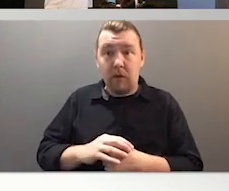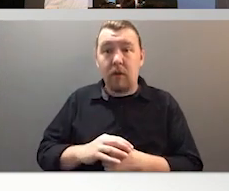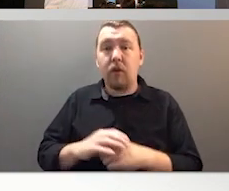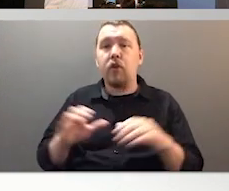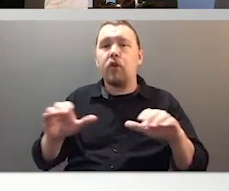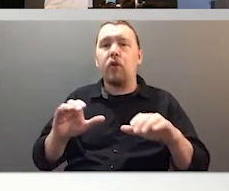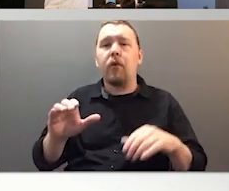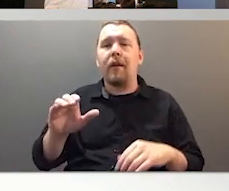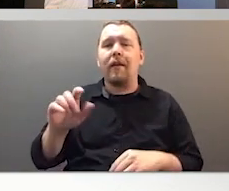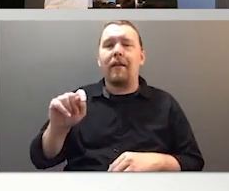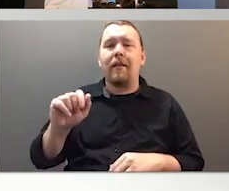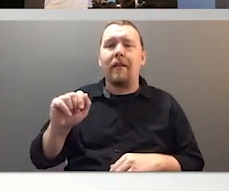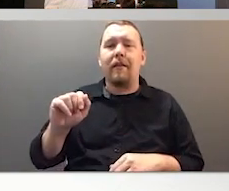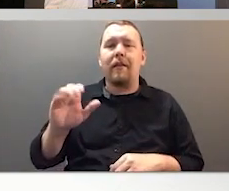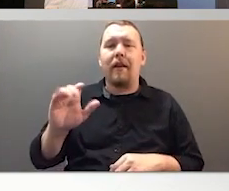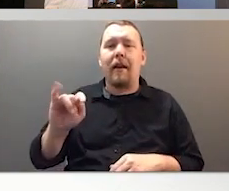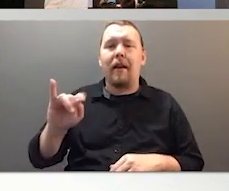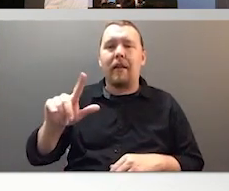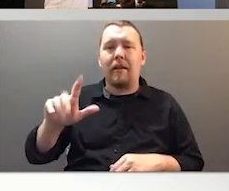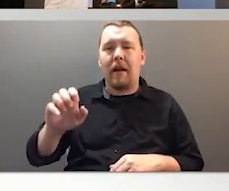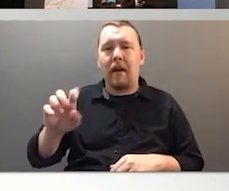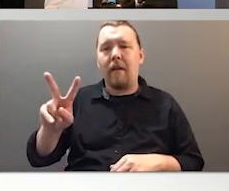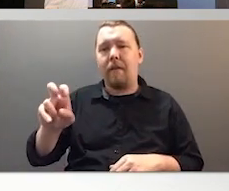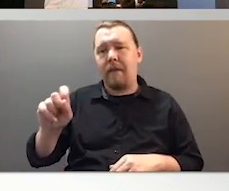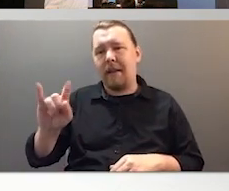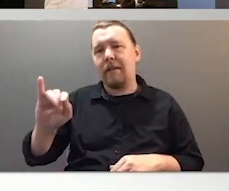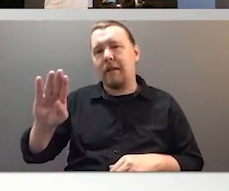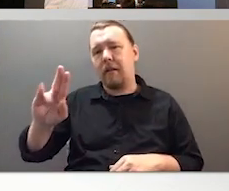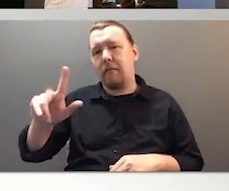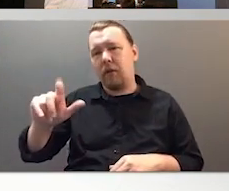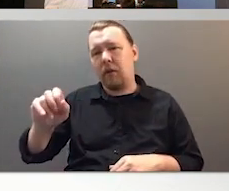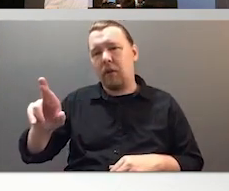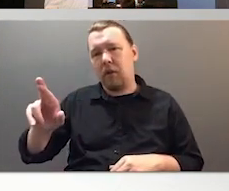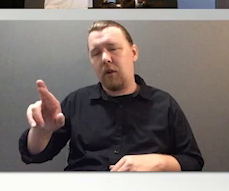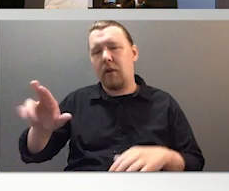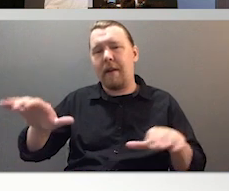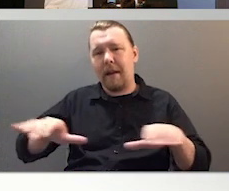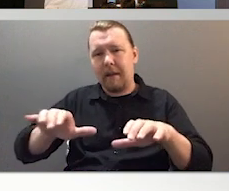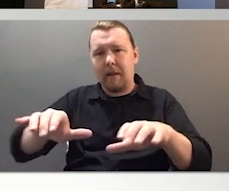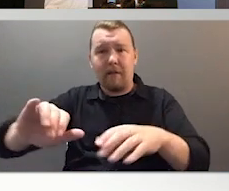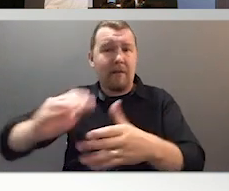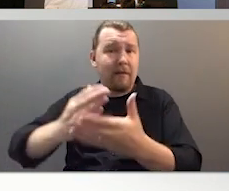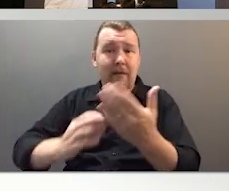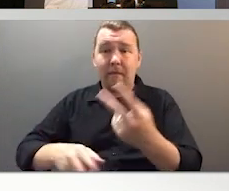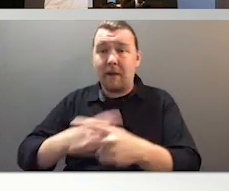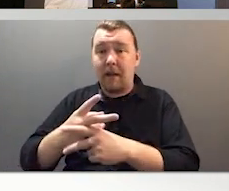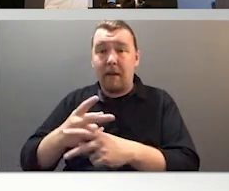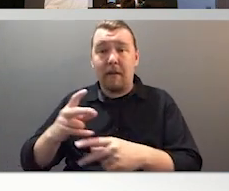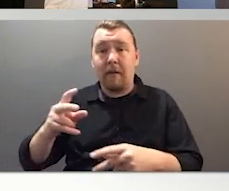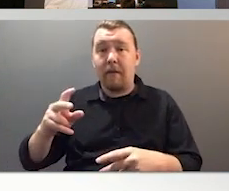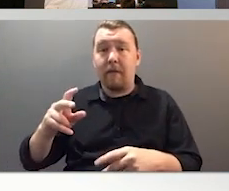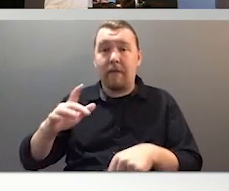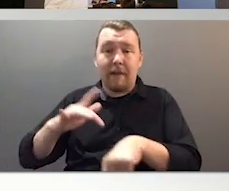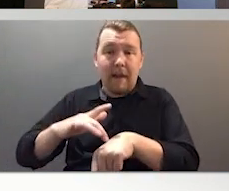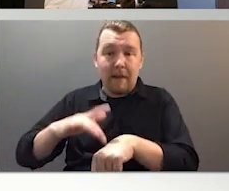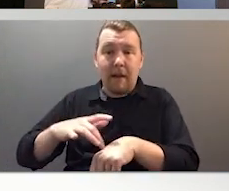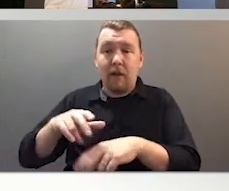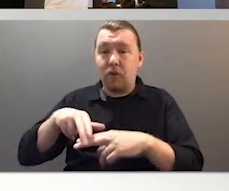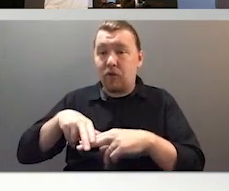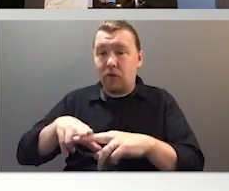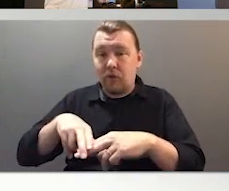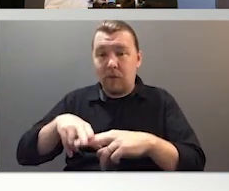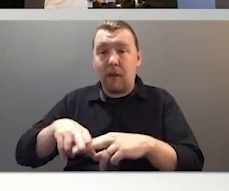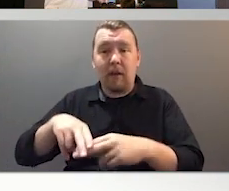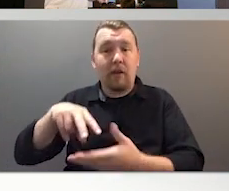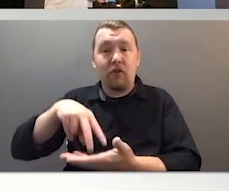tactile, proprioceptive, and vestibular activities, AKA some kind of tactile bin, swing, and jumping,